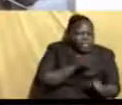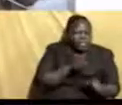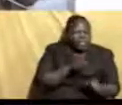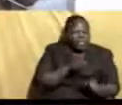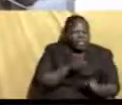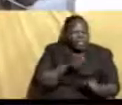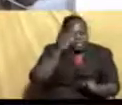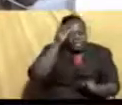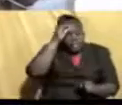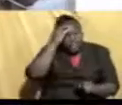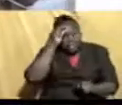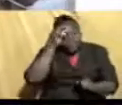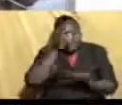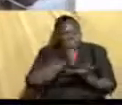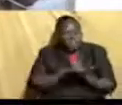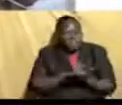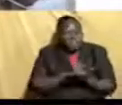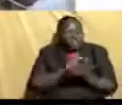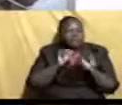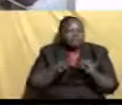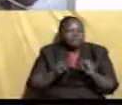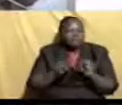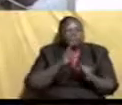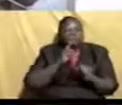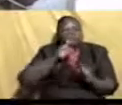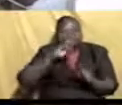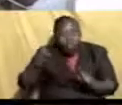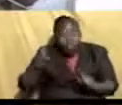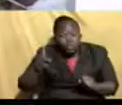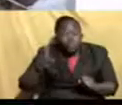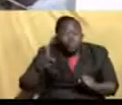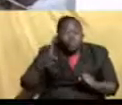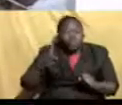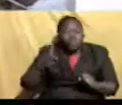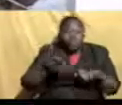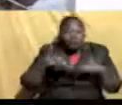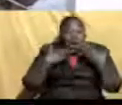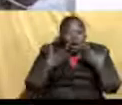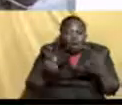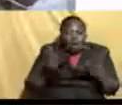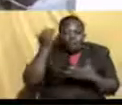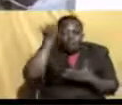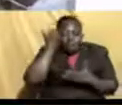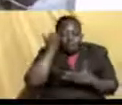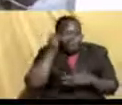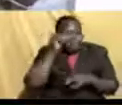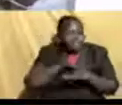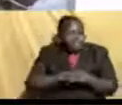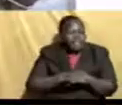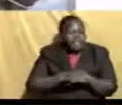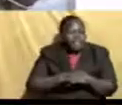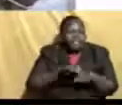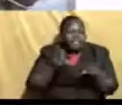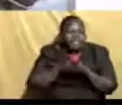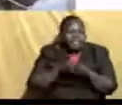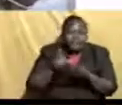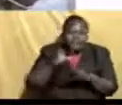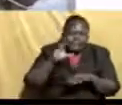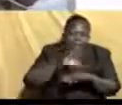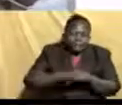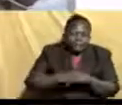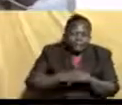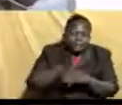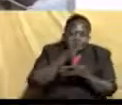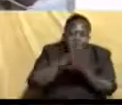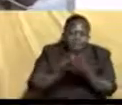therefore injured you somehow, you can sue this official. The court can find that yes, there was a violation and you can get some remedy, but